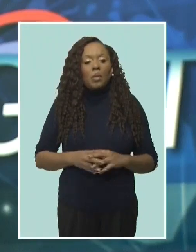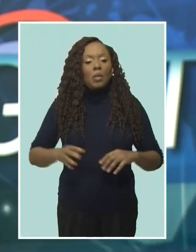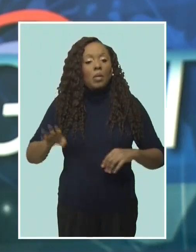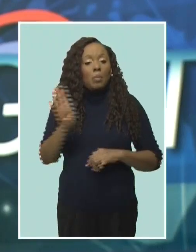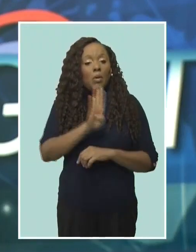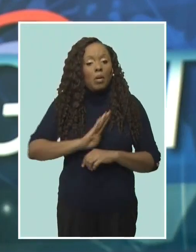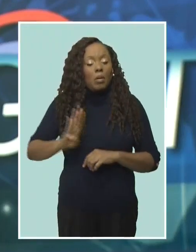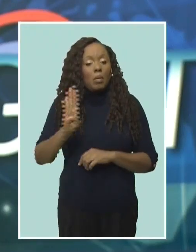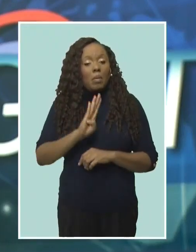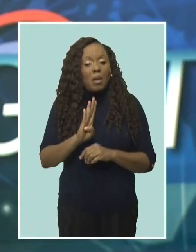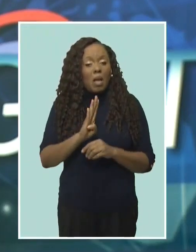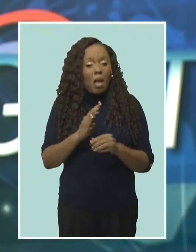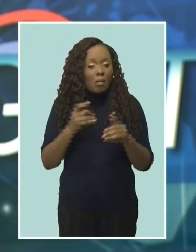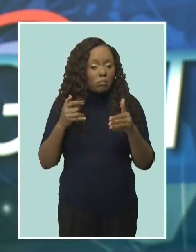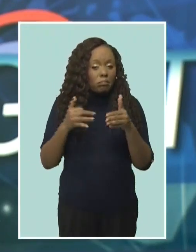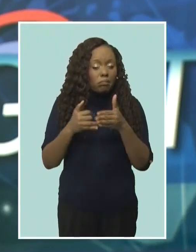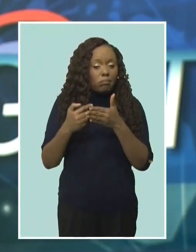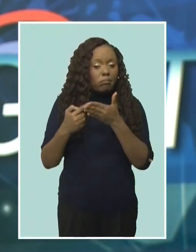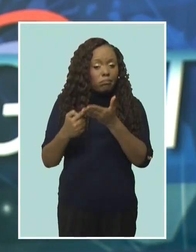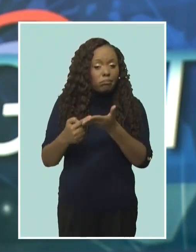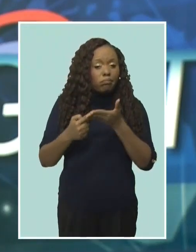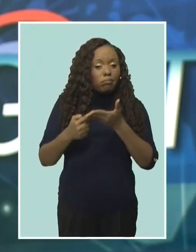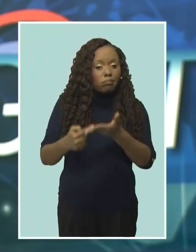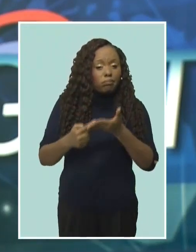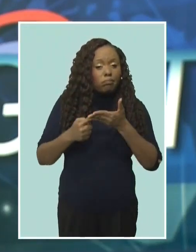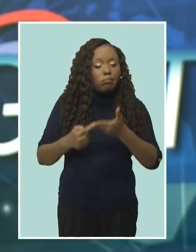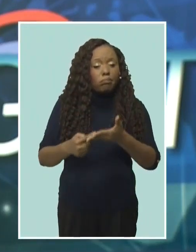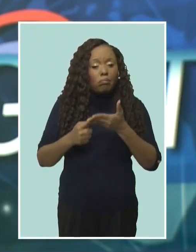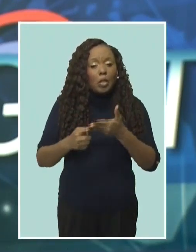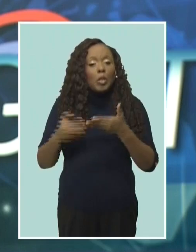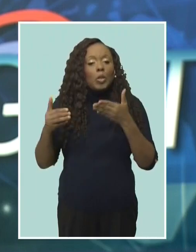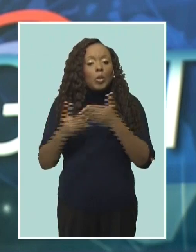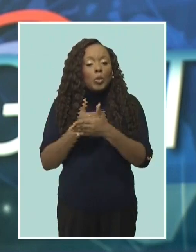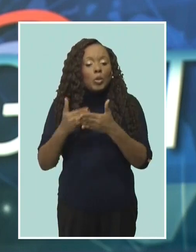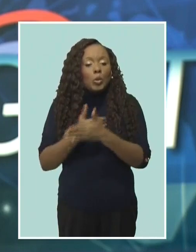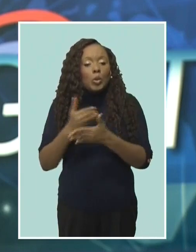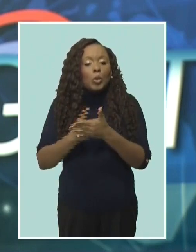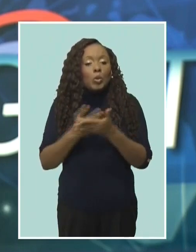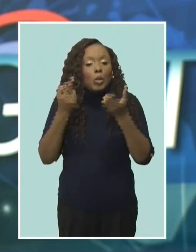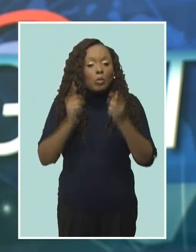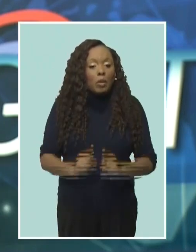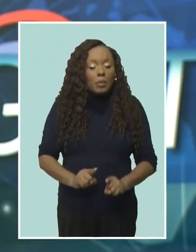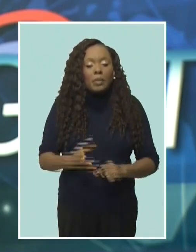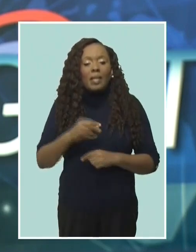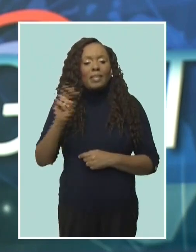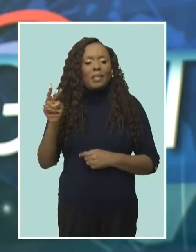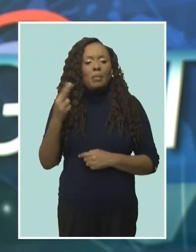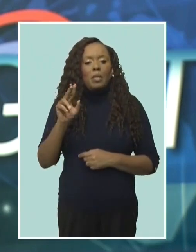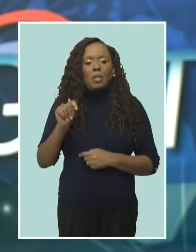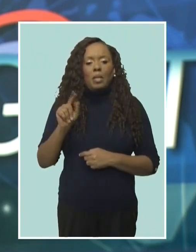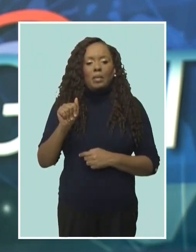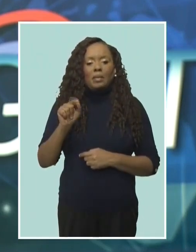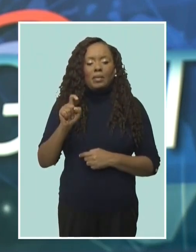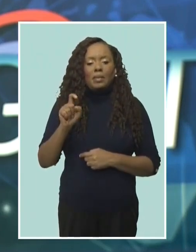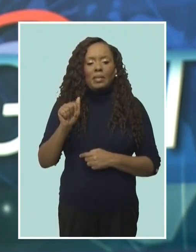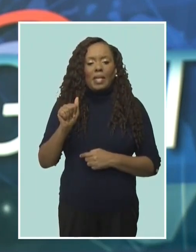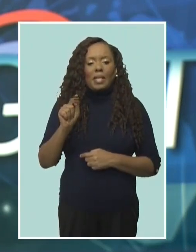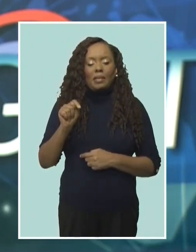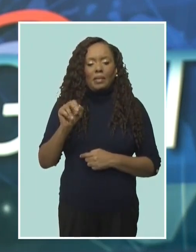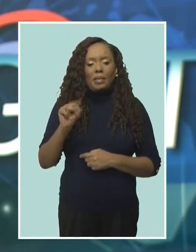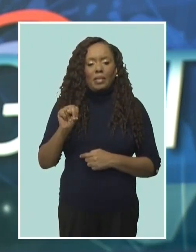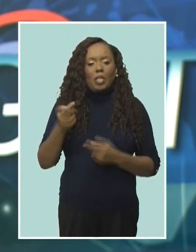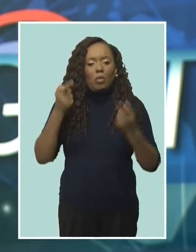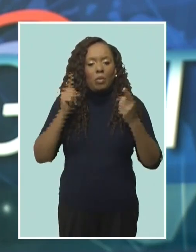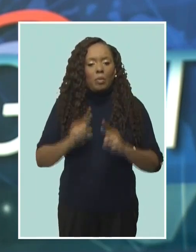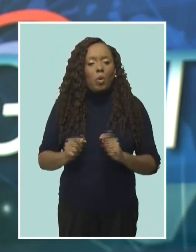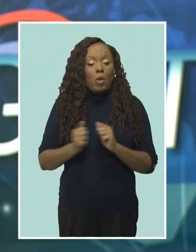Barbados is on the cusp of negotiating new bilateral treaties and double taxation agreements with 4 new partners. Minister of Energy